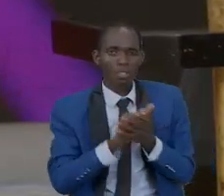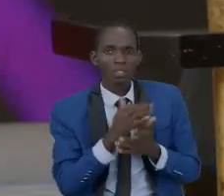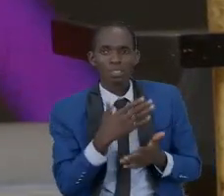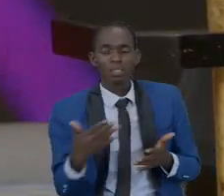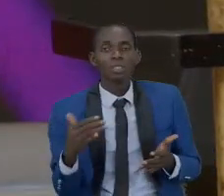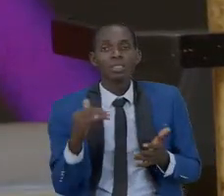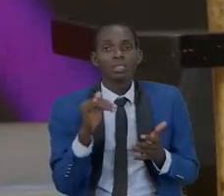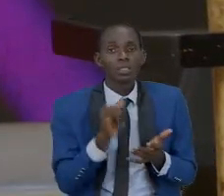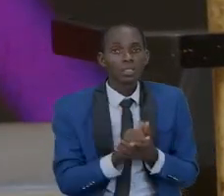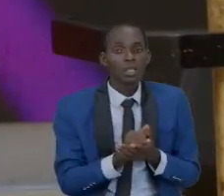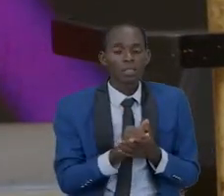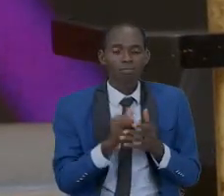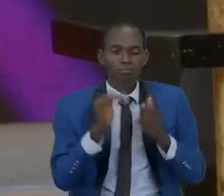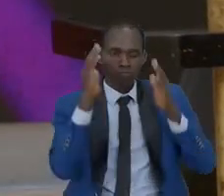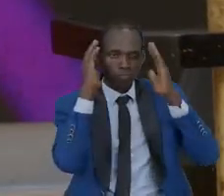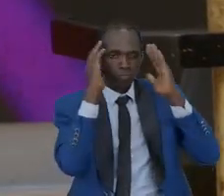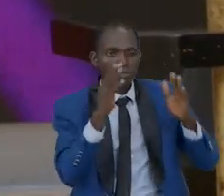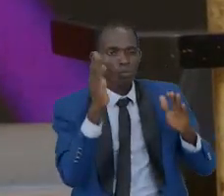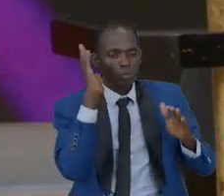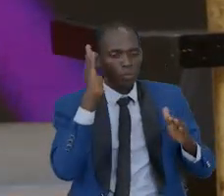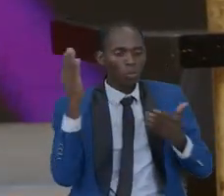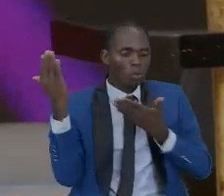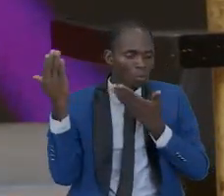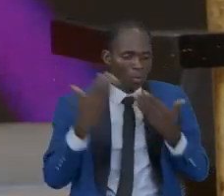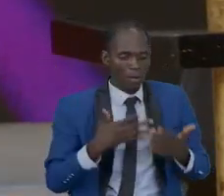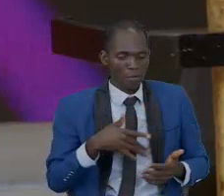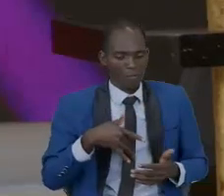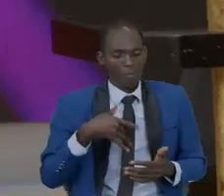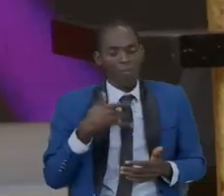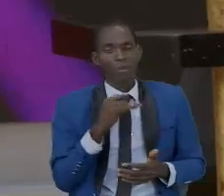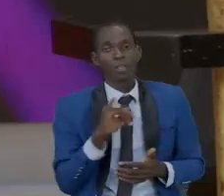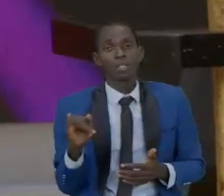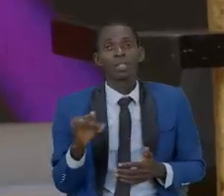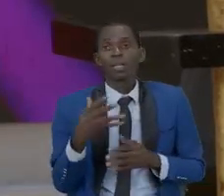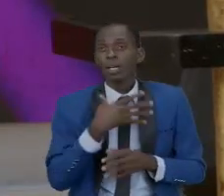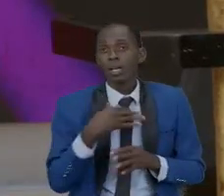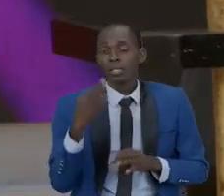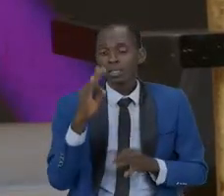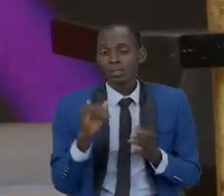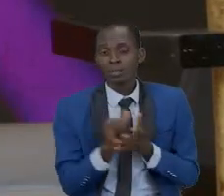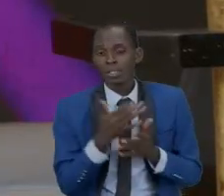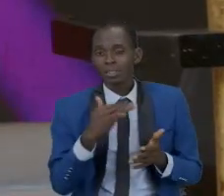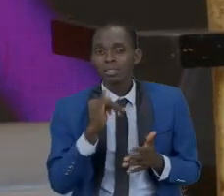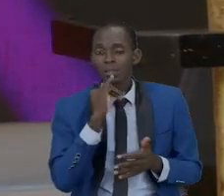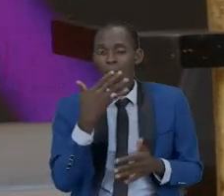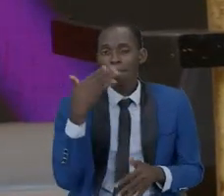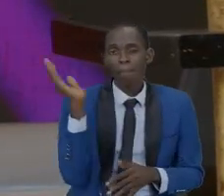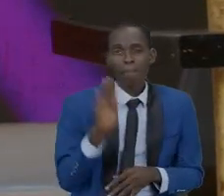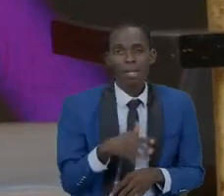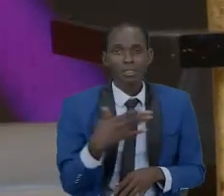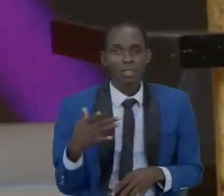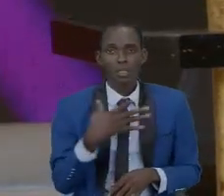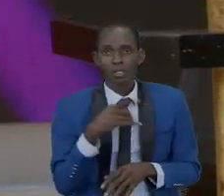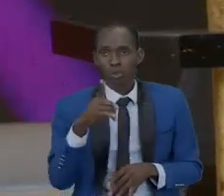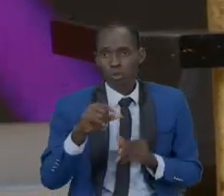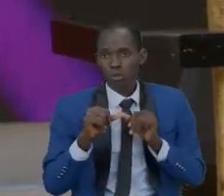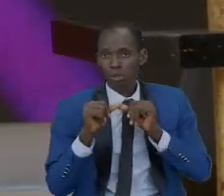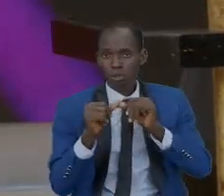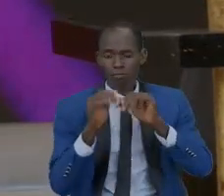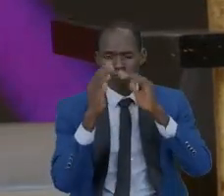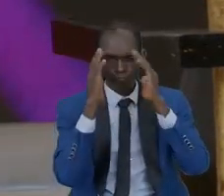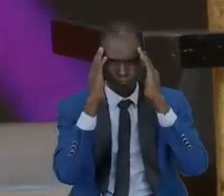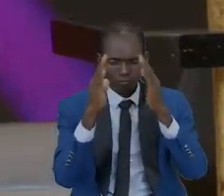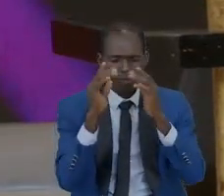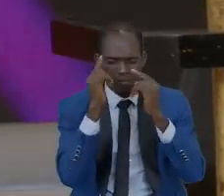Focus will bring feeling at the end if that thing is a bad Sin and you focus on it and you're